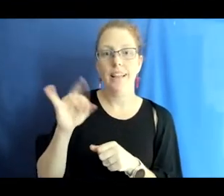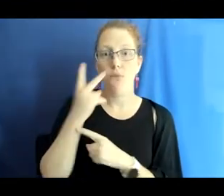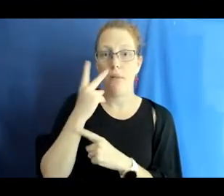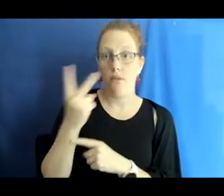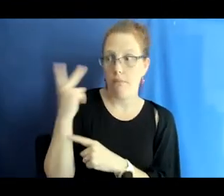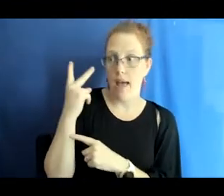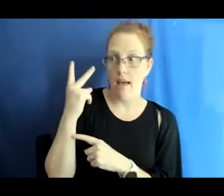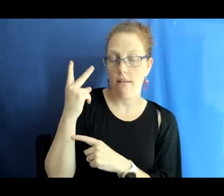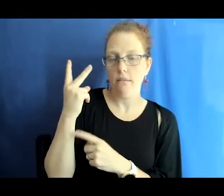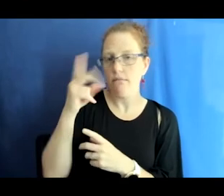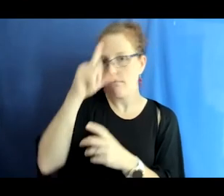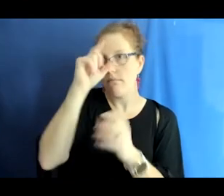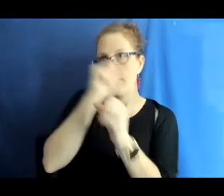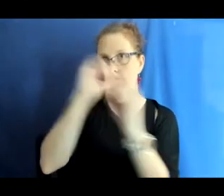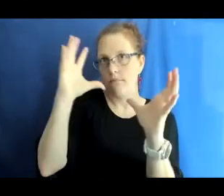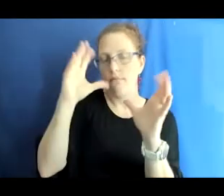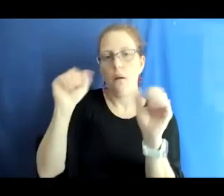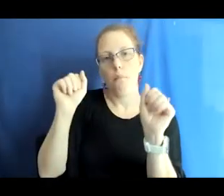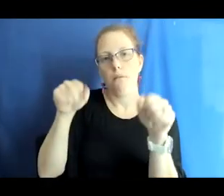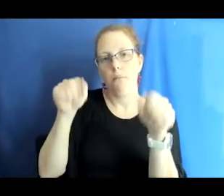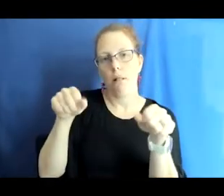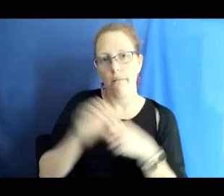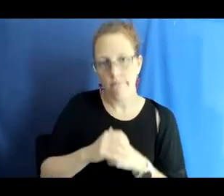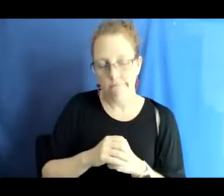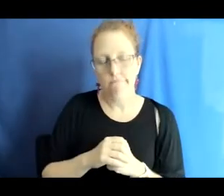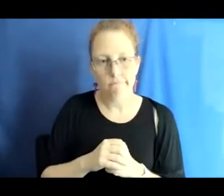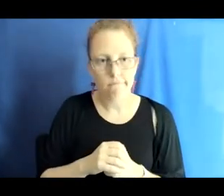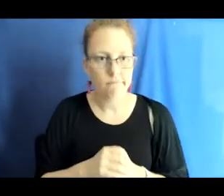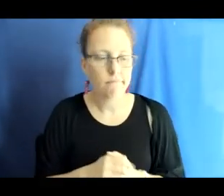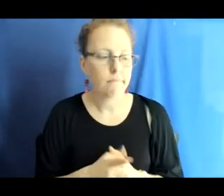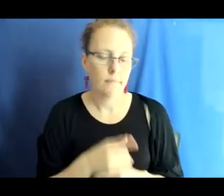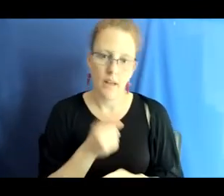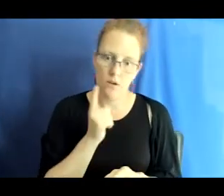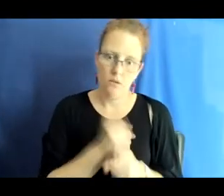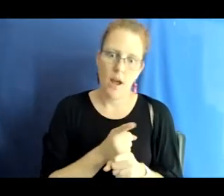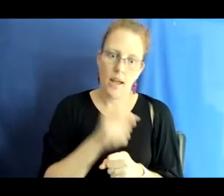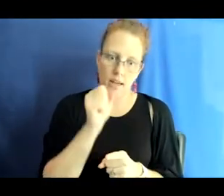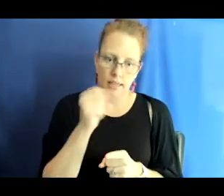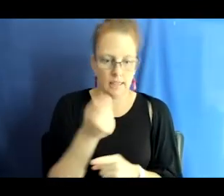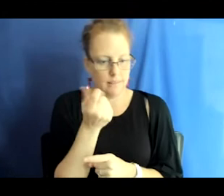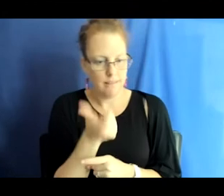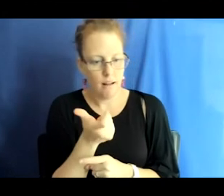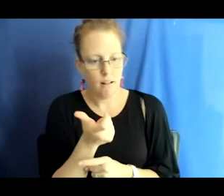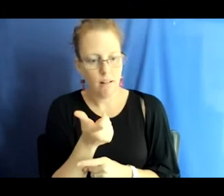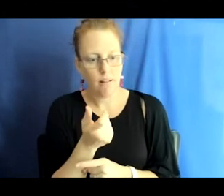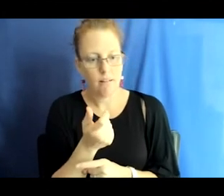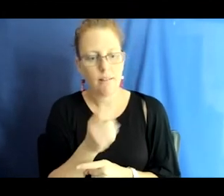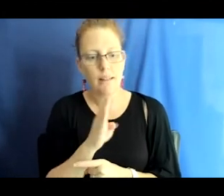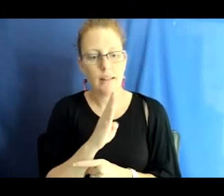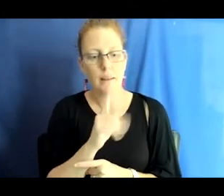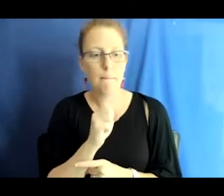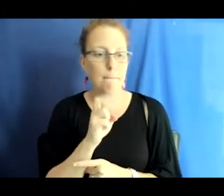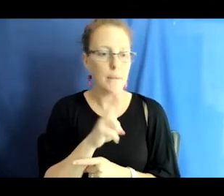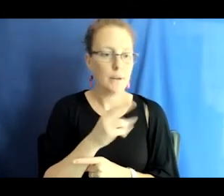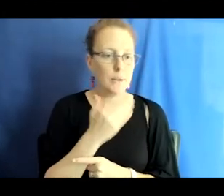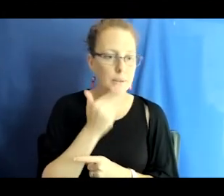Yeah. So I stayed there. Yeah. A little bit bittersweet, but at the same time, such joy. Yeah.